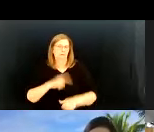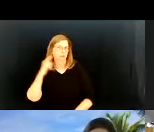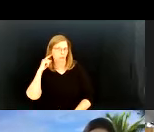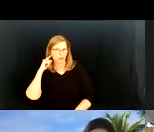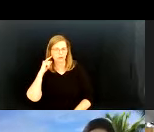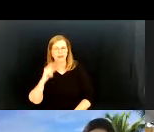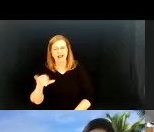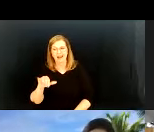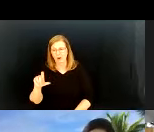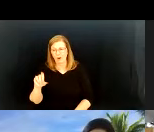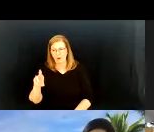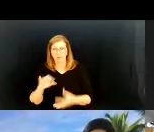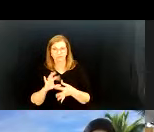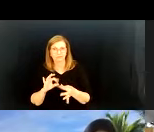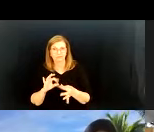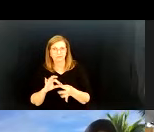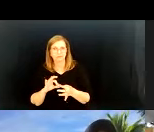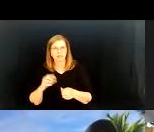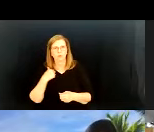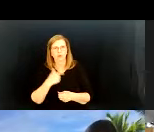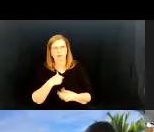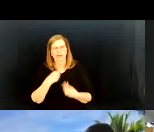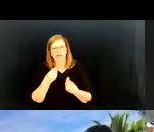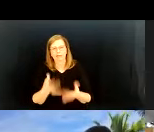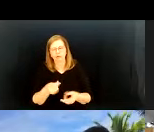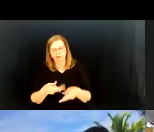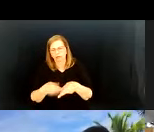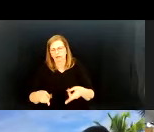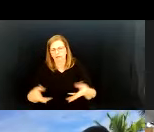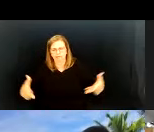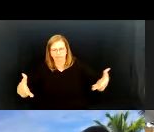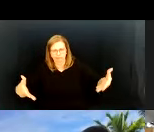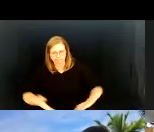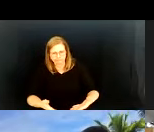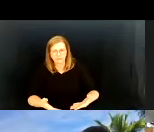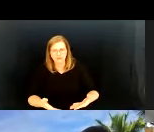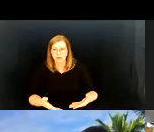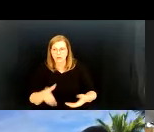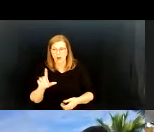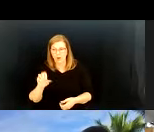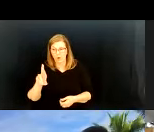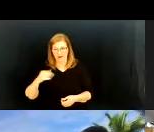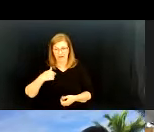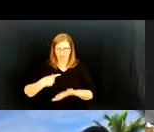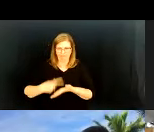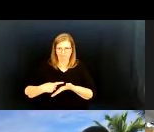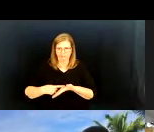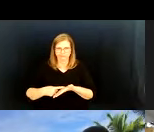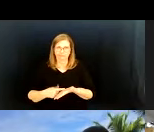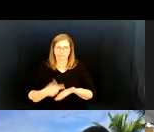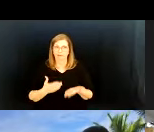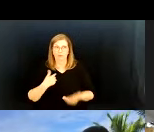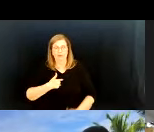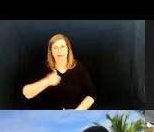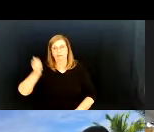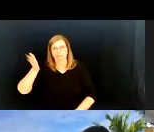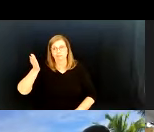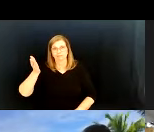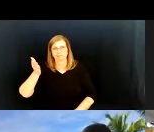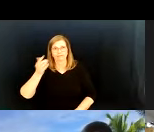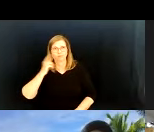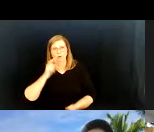Lori said, we're just kind of giving you a brief introduction to this. Lori and I've talked, we could probably present on this stuff for a whole